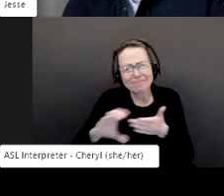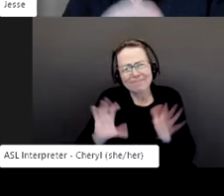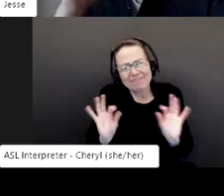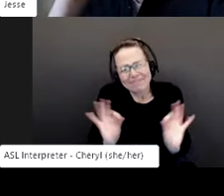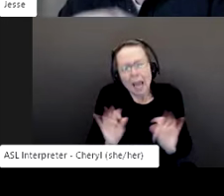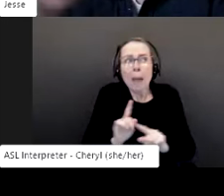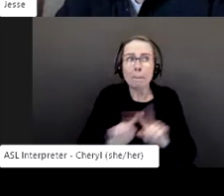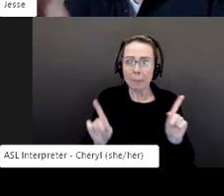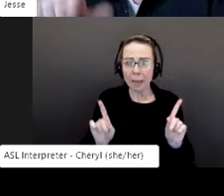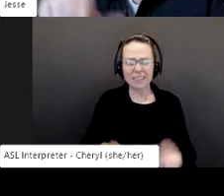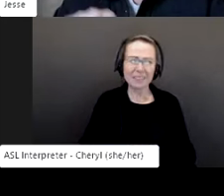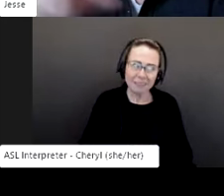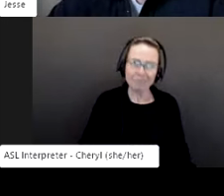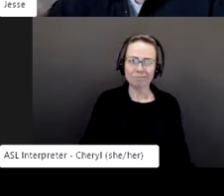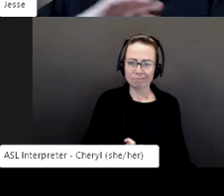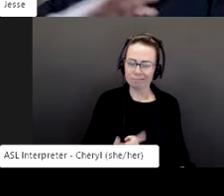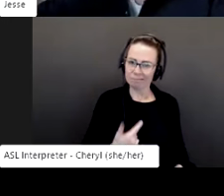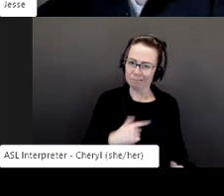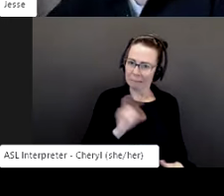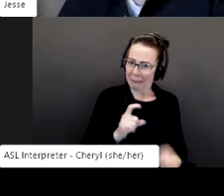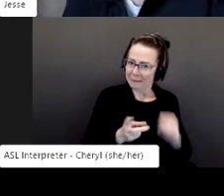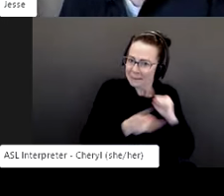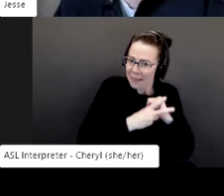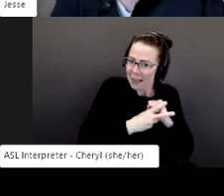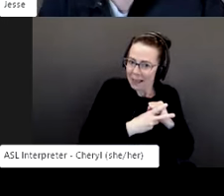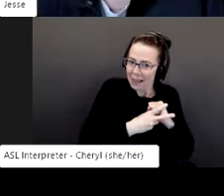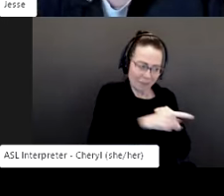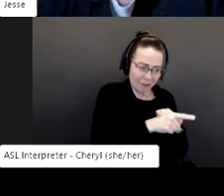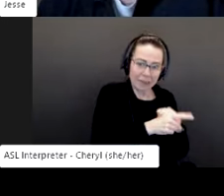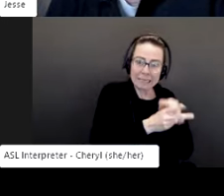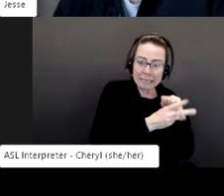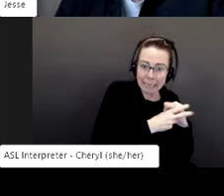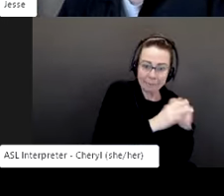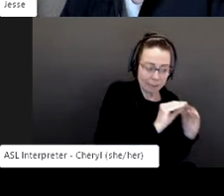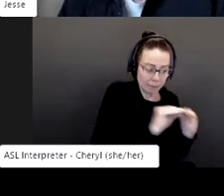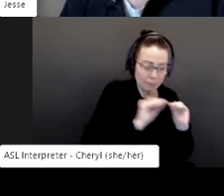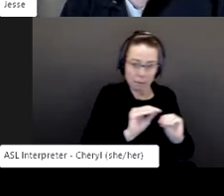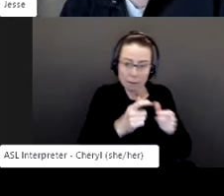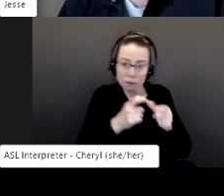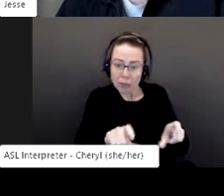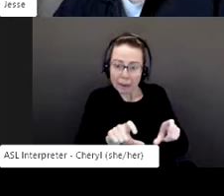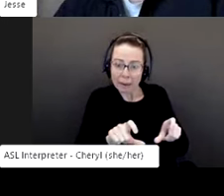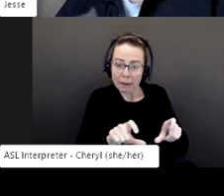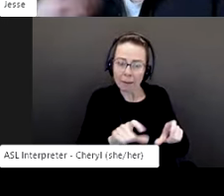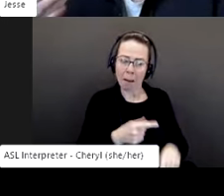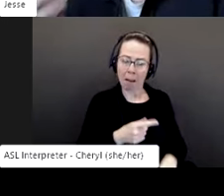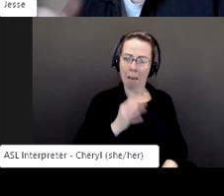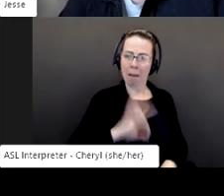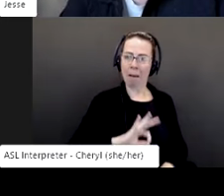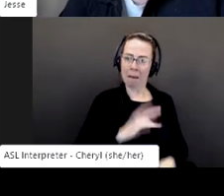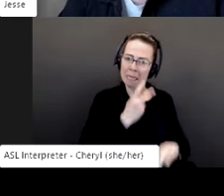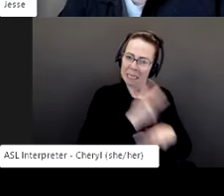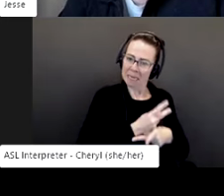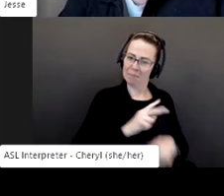step, transfer it from A to B and then send money from B. Boom, Bob's your uncle. And that was how I sort of